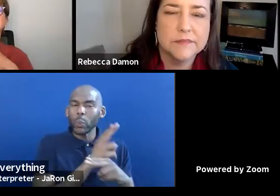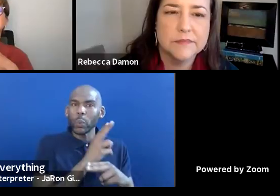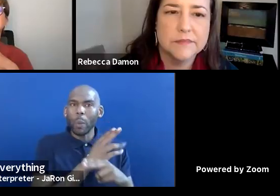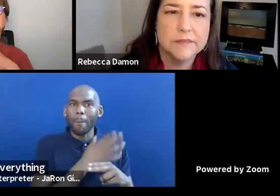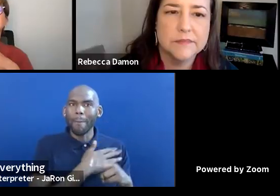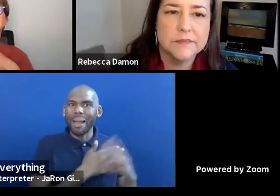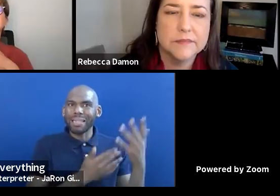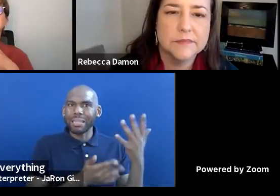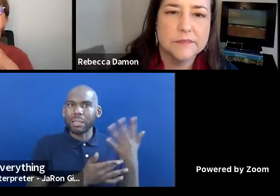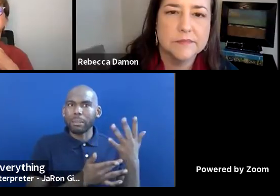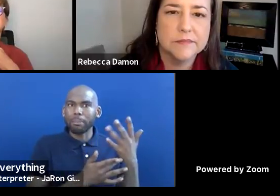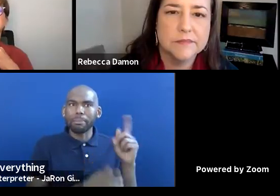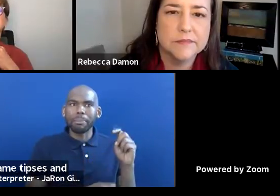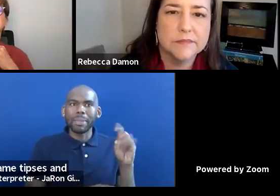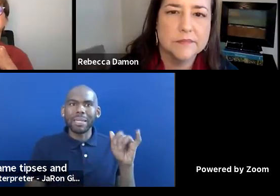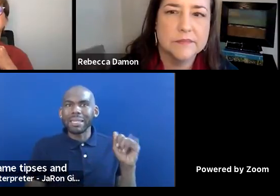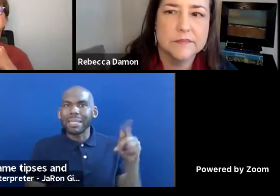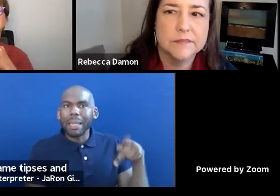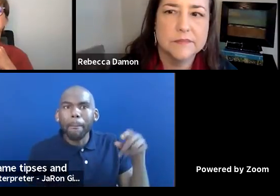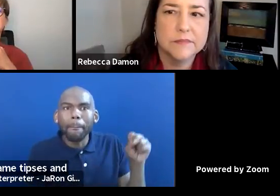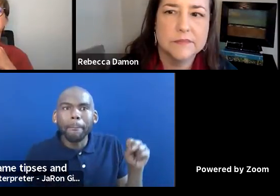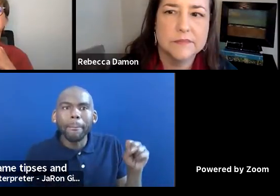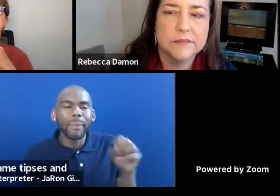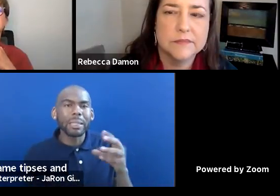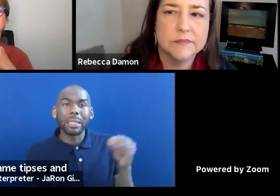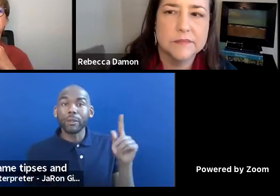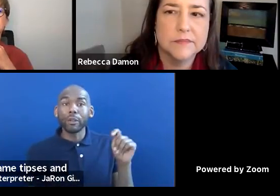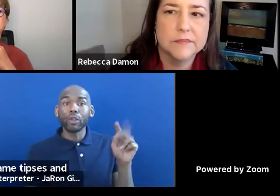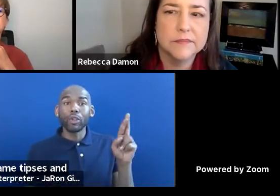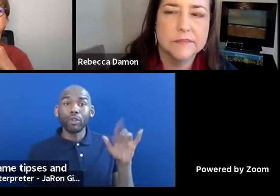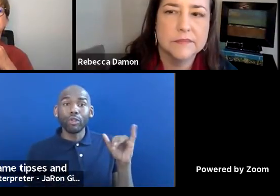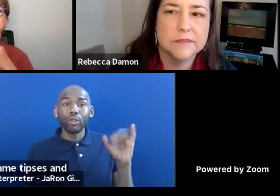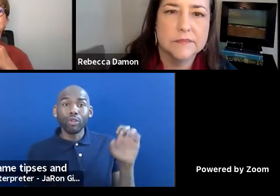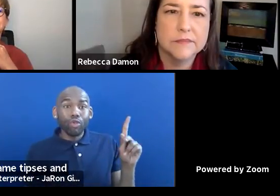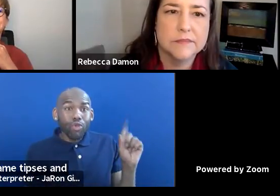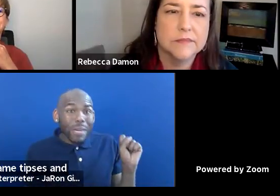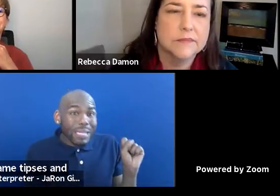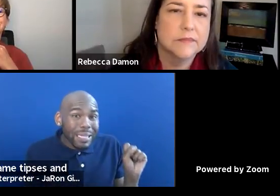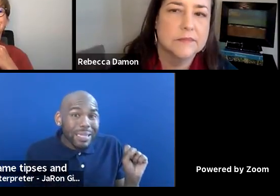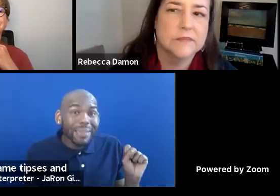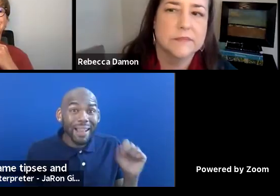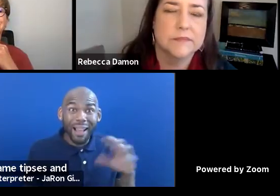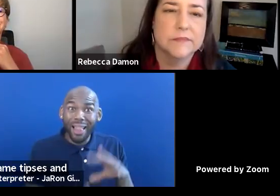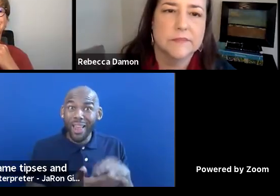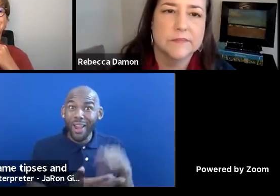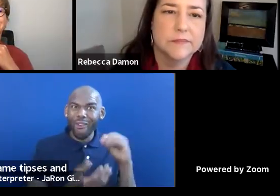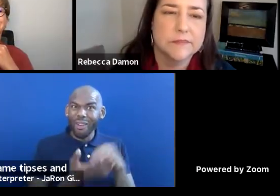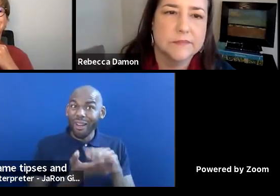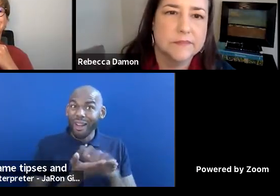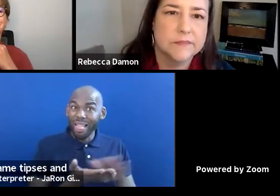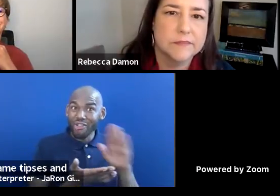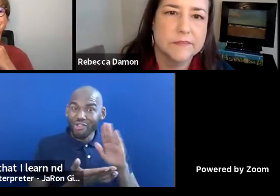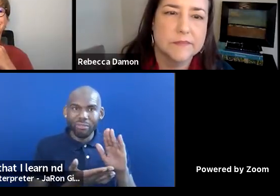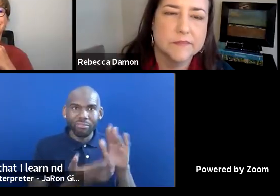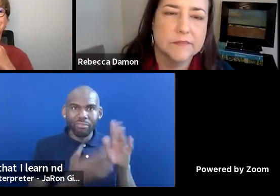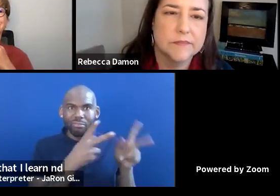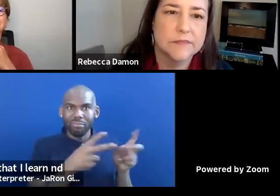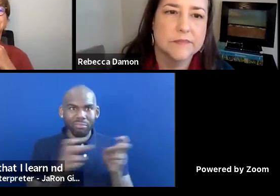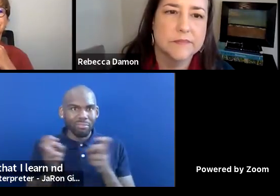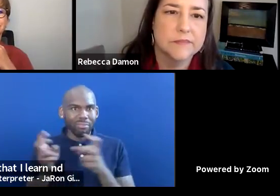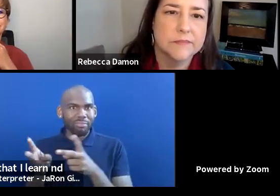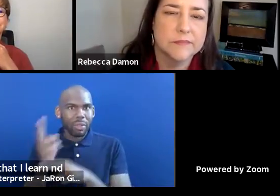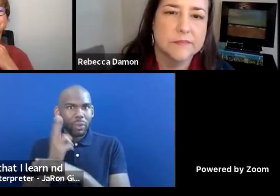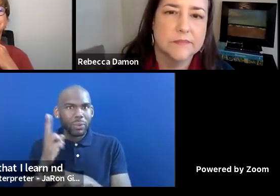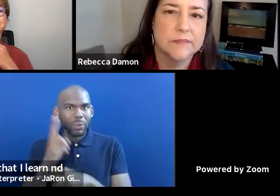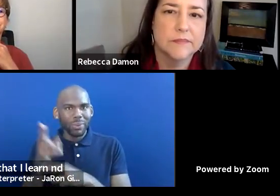tips and tricks that I was using, that I learned in college, to now to try and build my